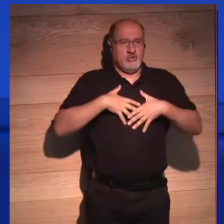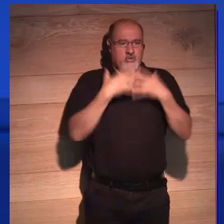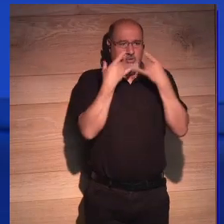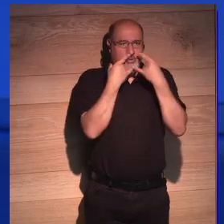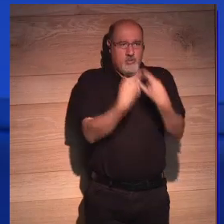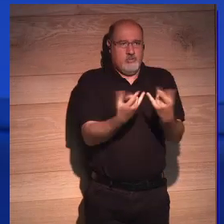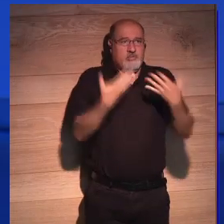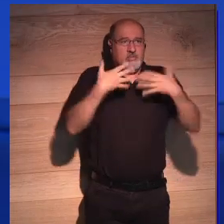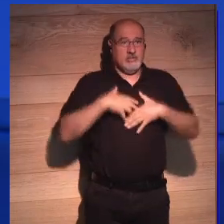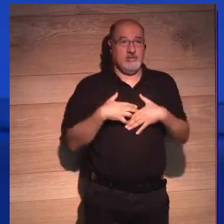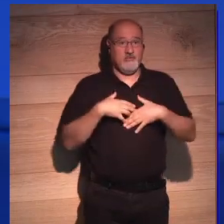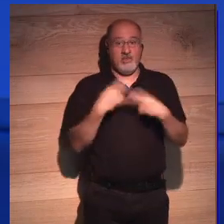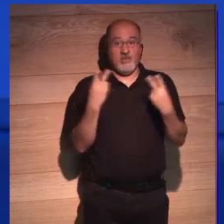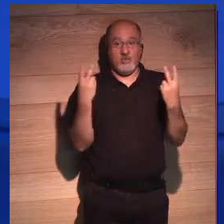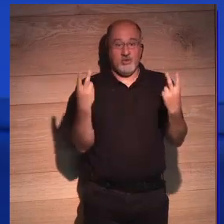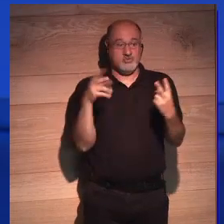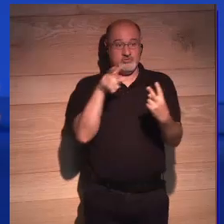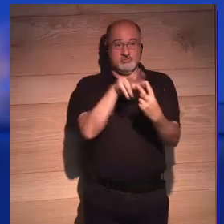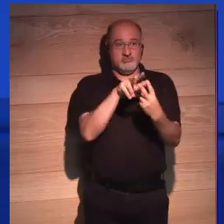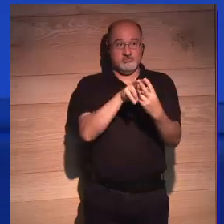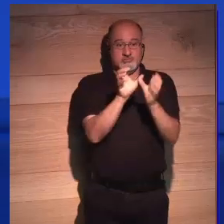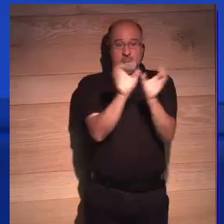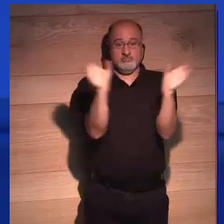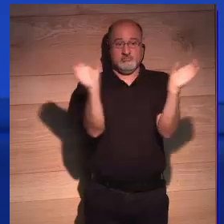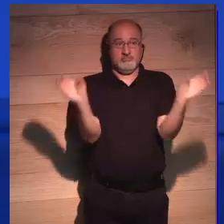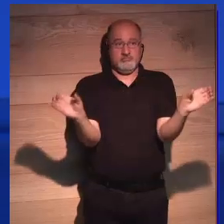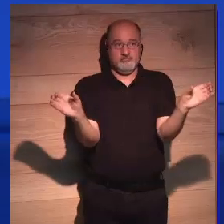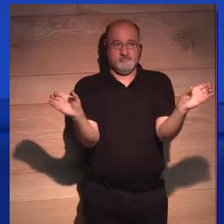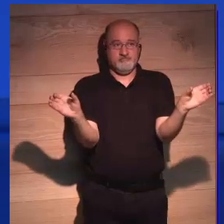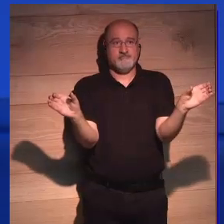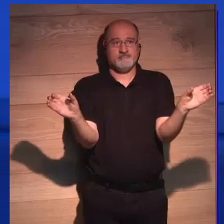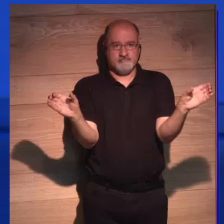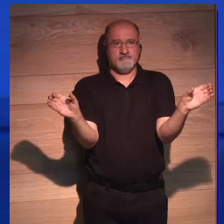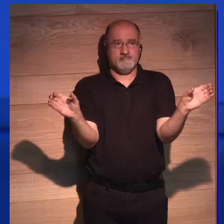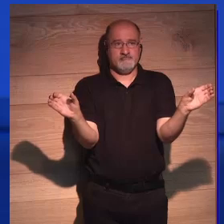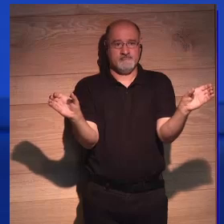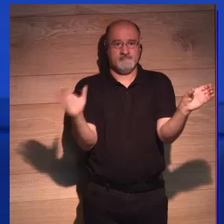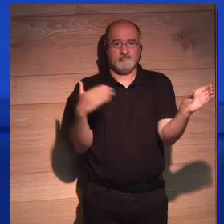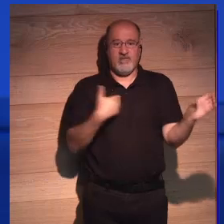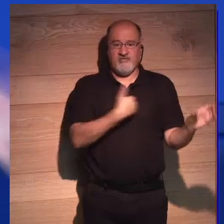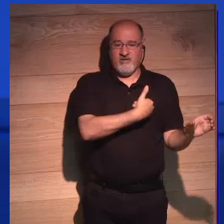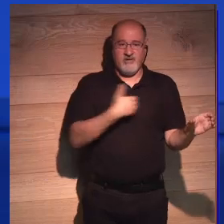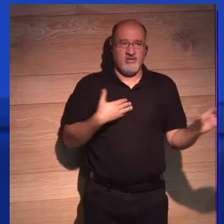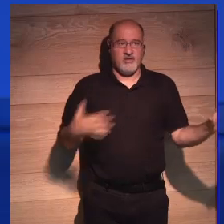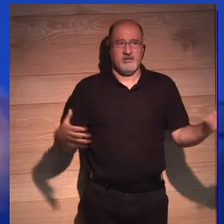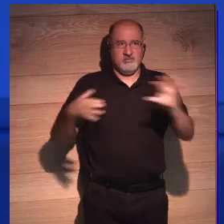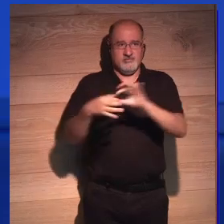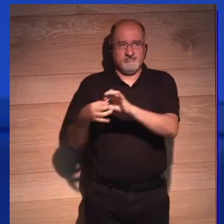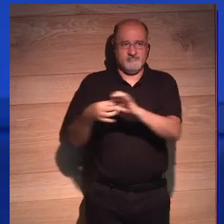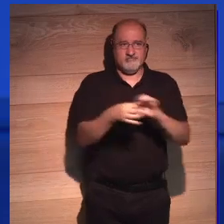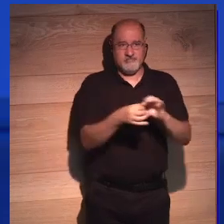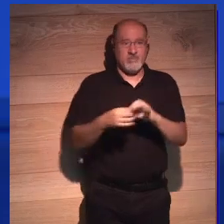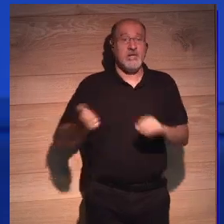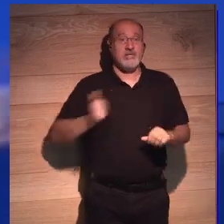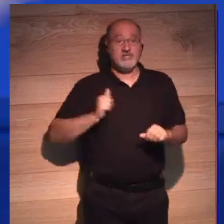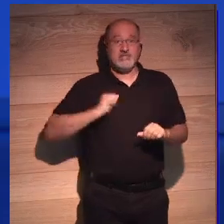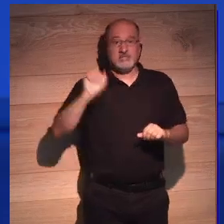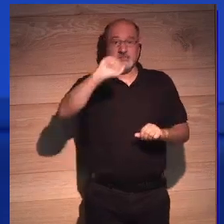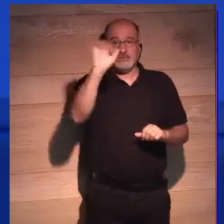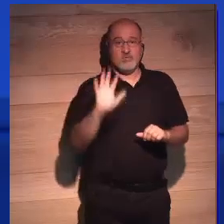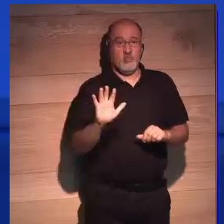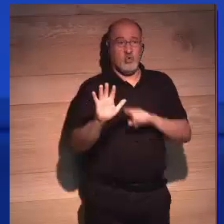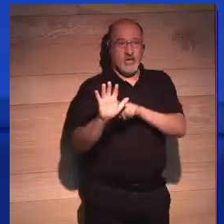media. Now let's look into this simulation element. I've mentioned the word simulation a few times,